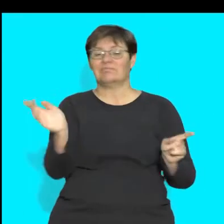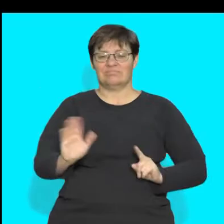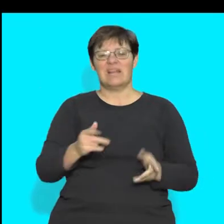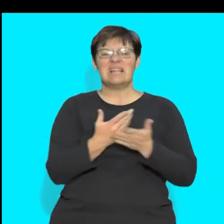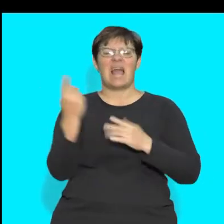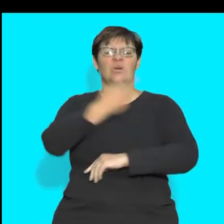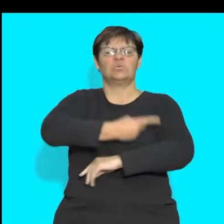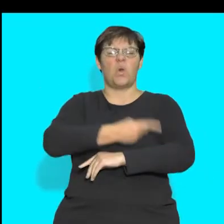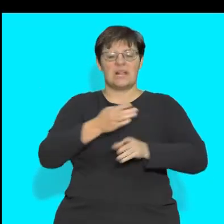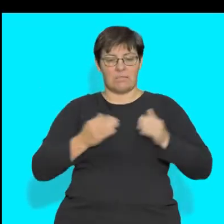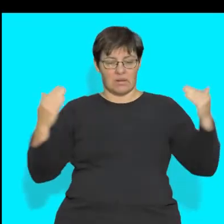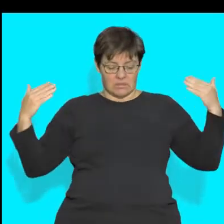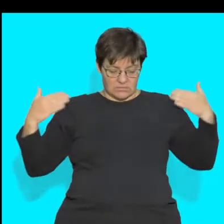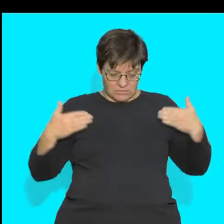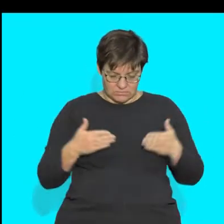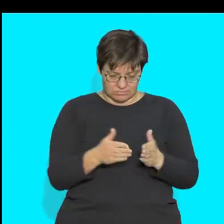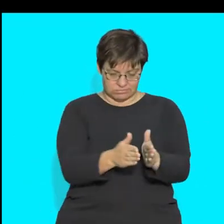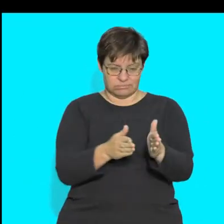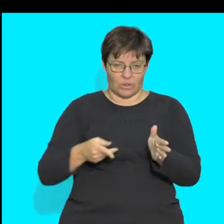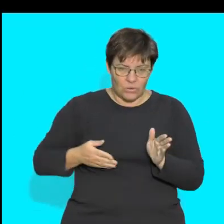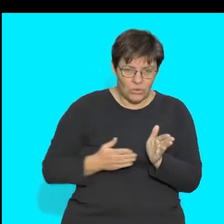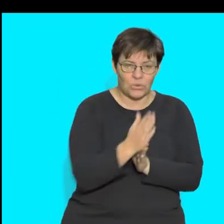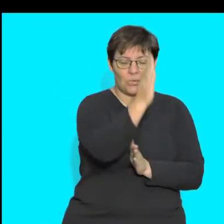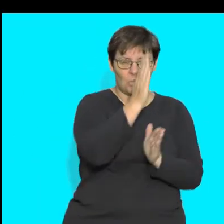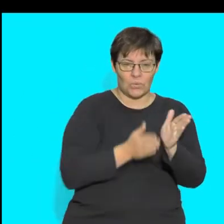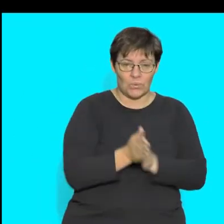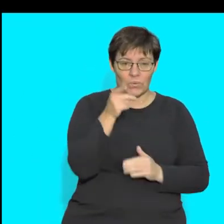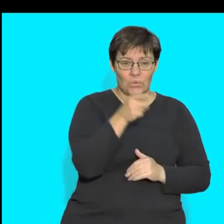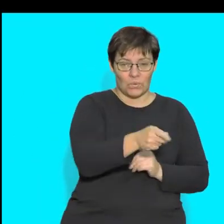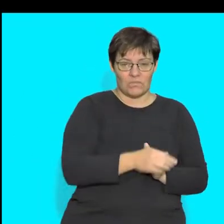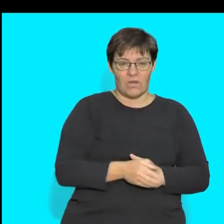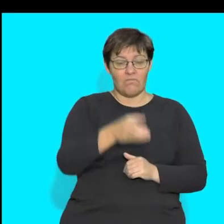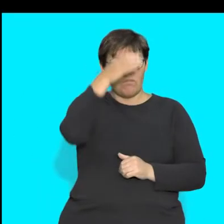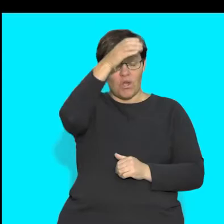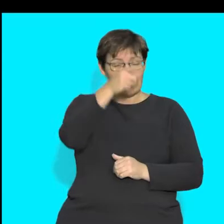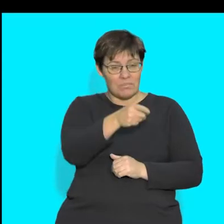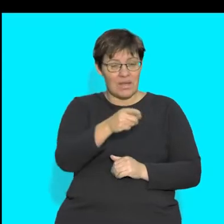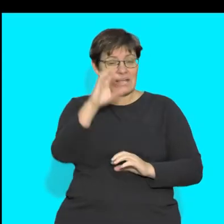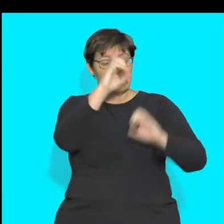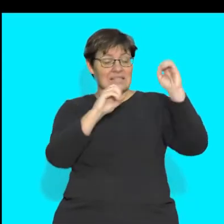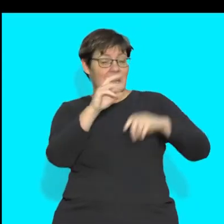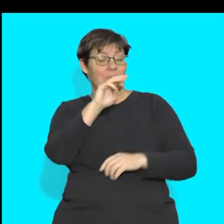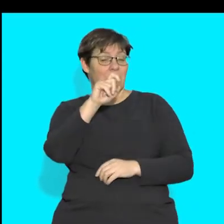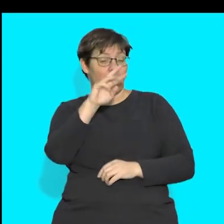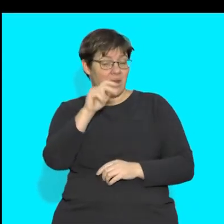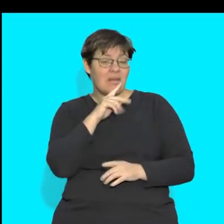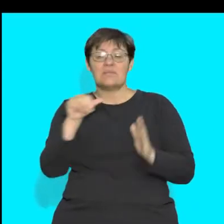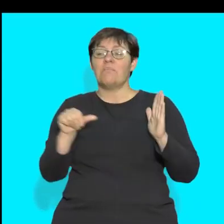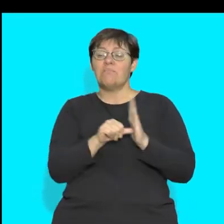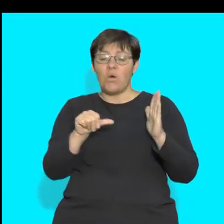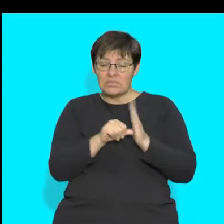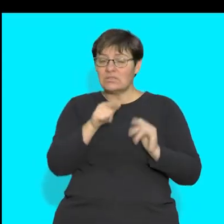gate, all right, that you're going to have. So when we look at this whole concept of the cell membrane, it's essential for you